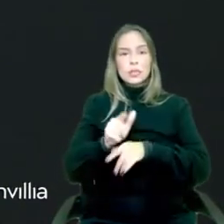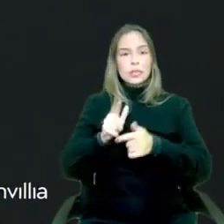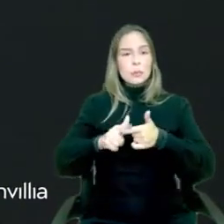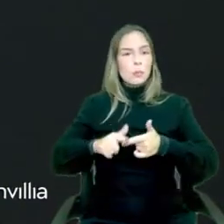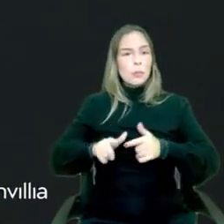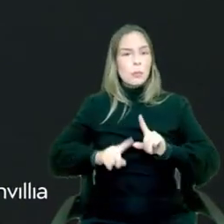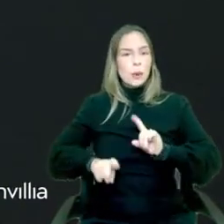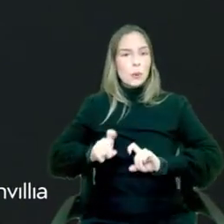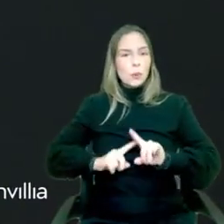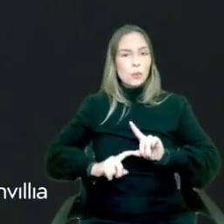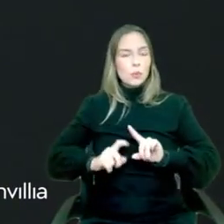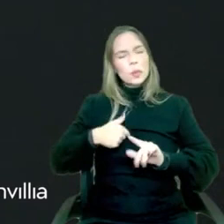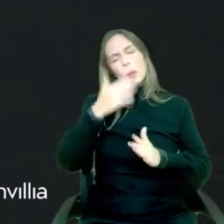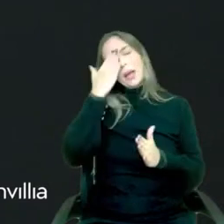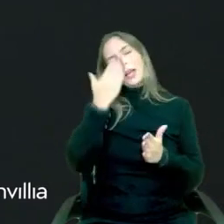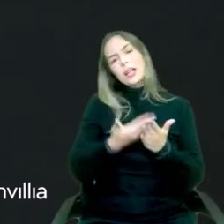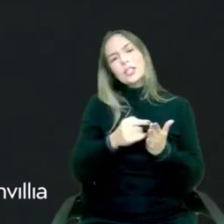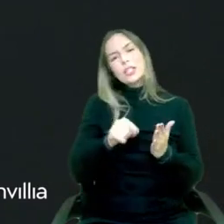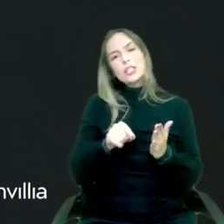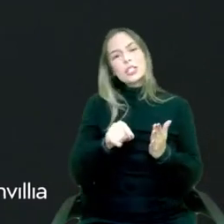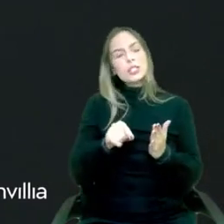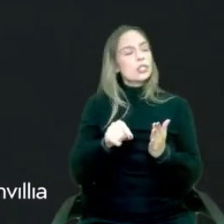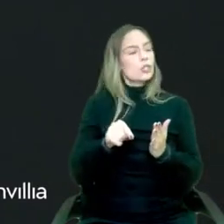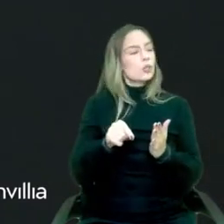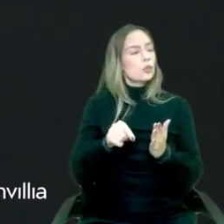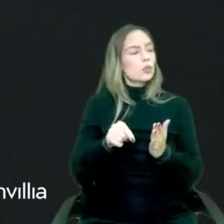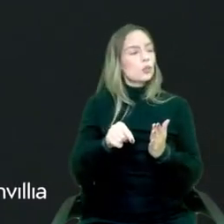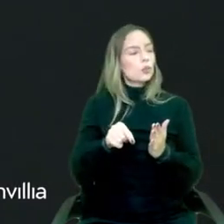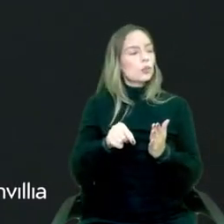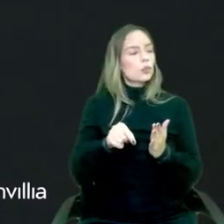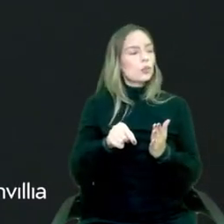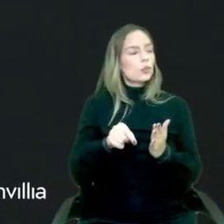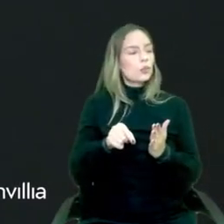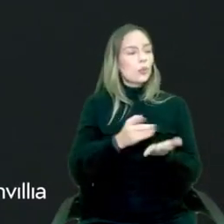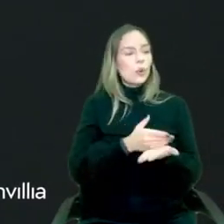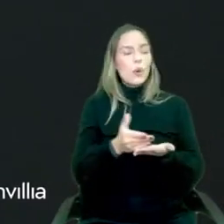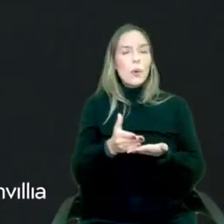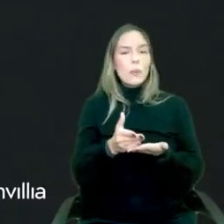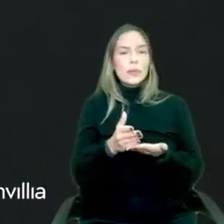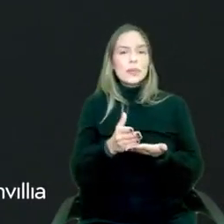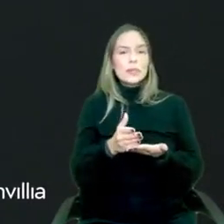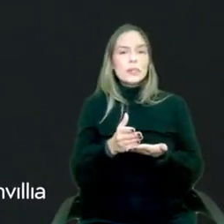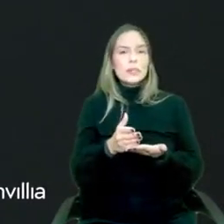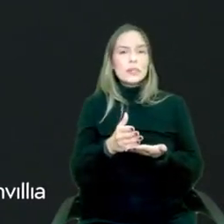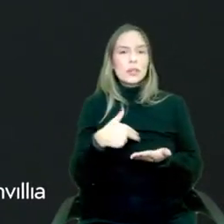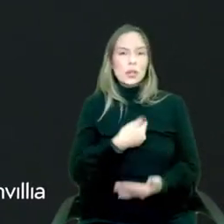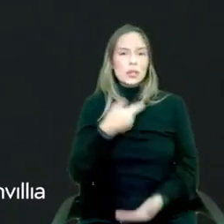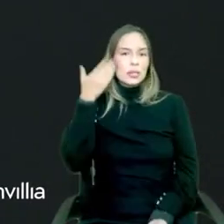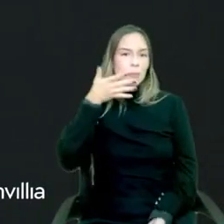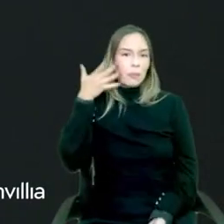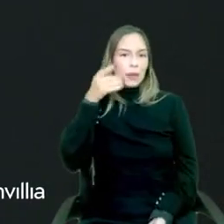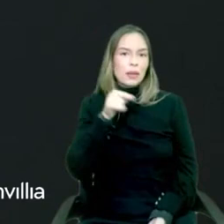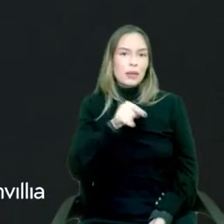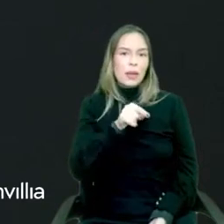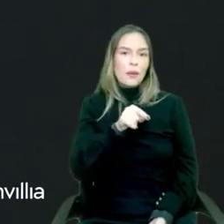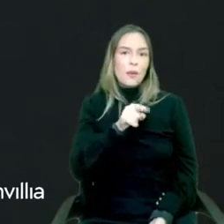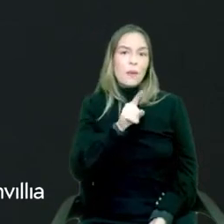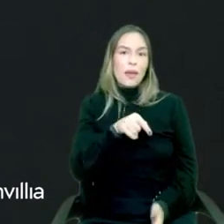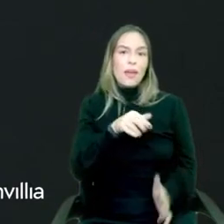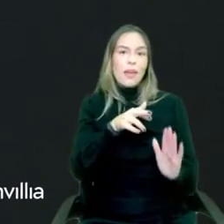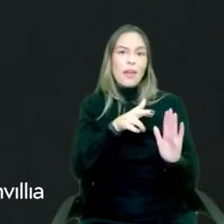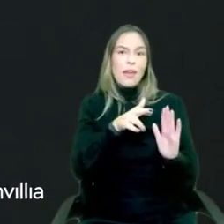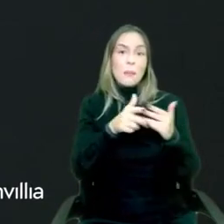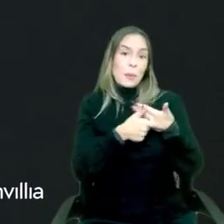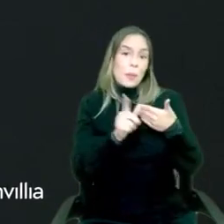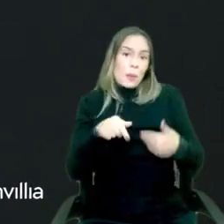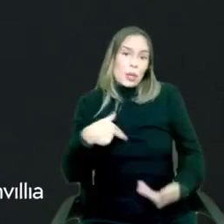in talking with the beginning of our panel, this role is ours to really